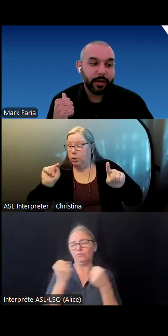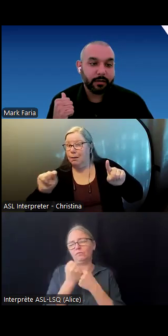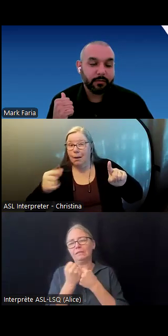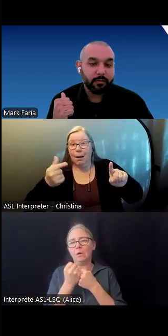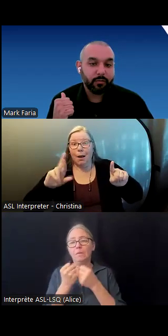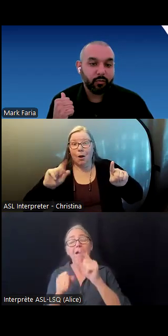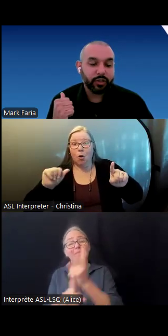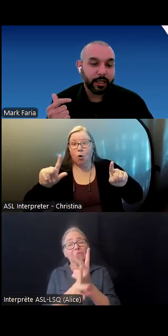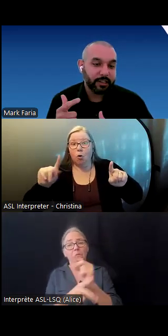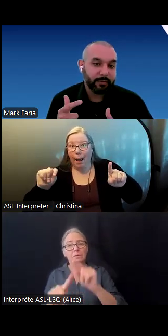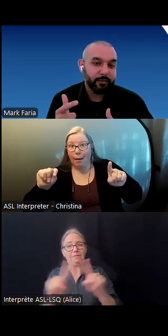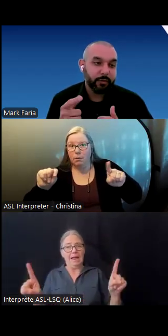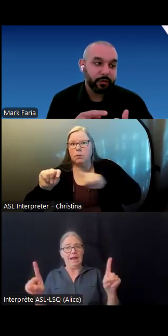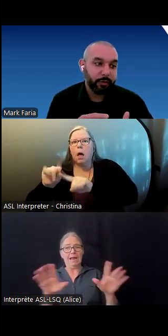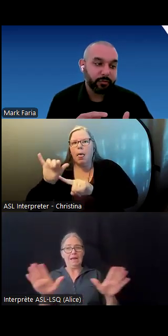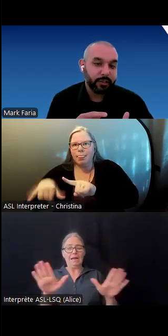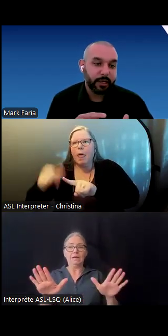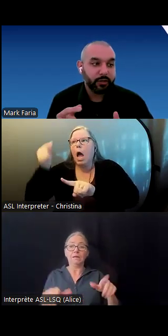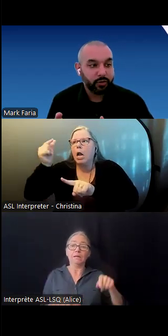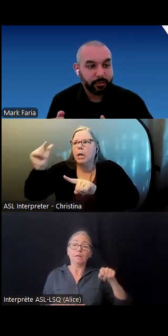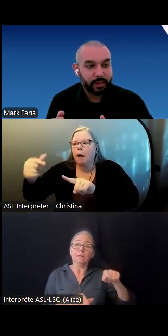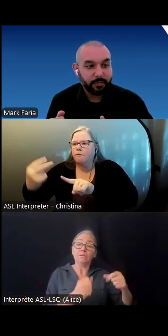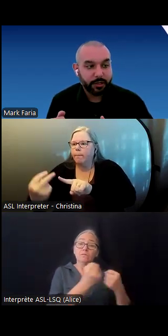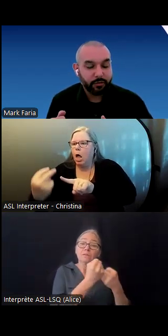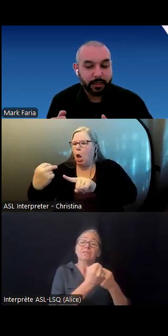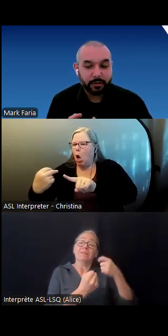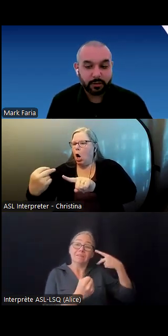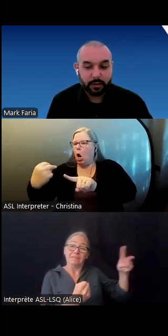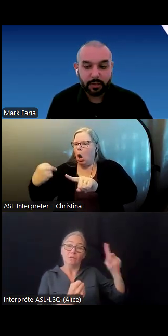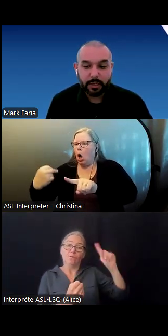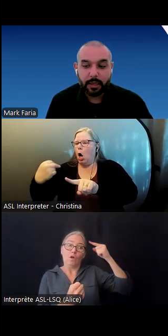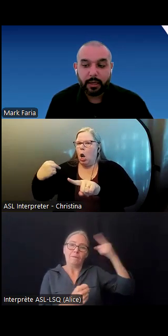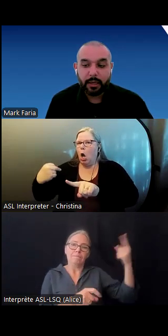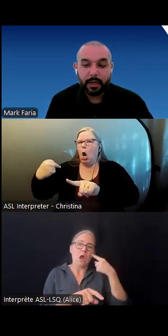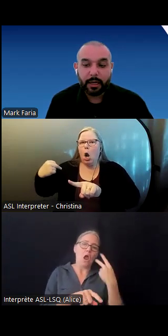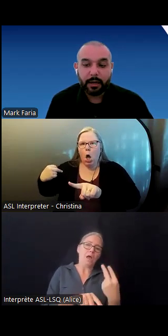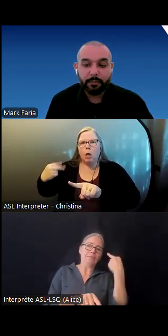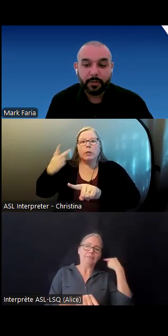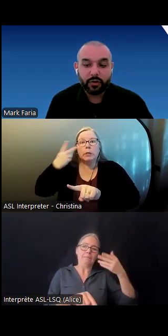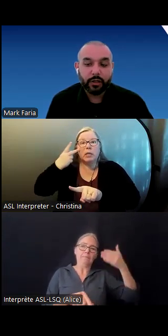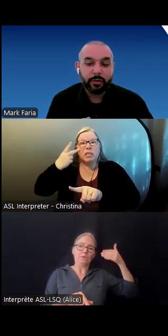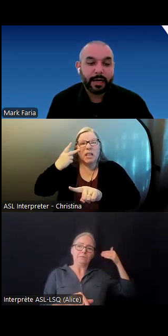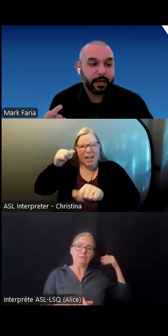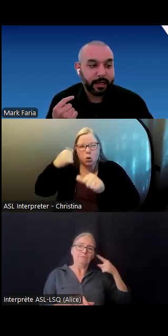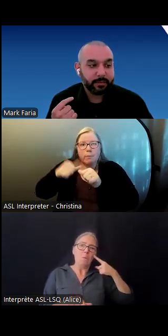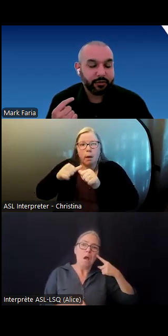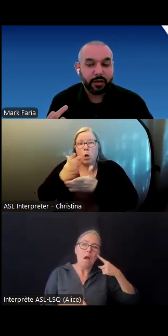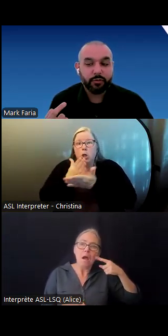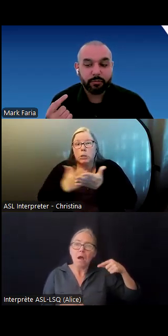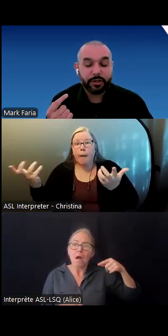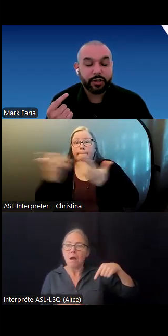matching rate, which, like I said before, there's 300% and 200% matching rates. So they look back at the